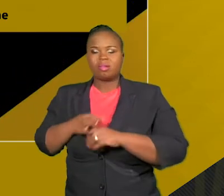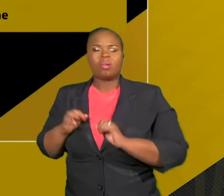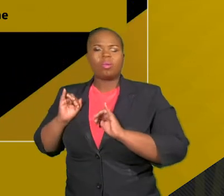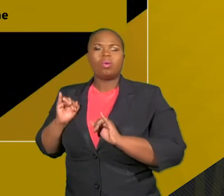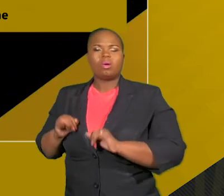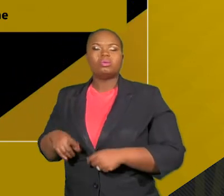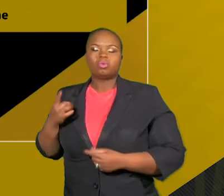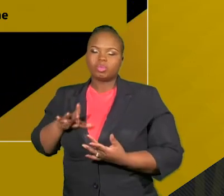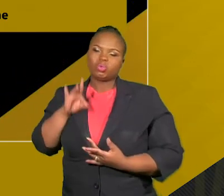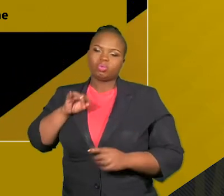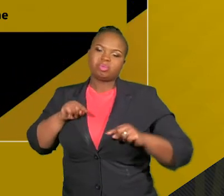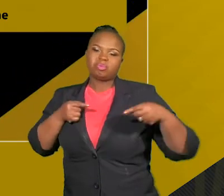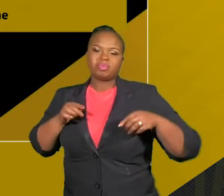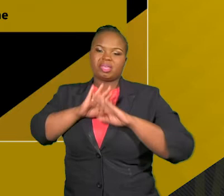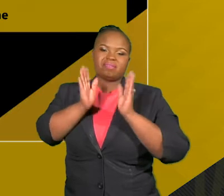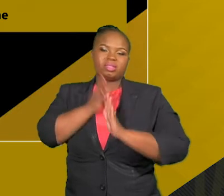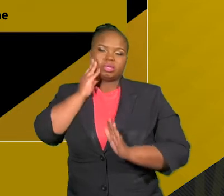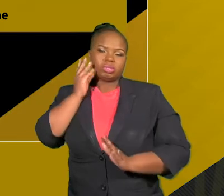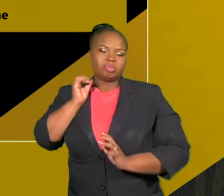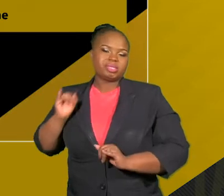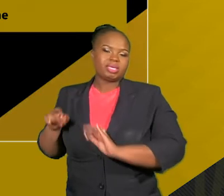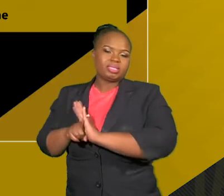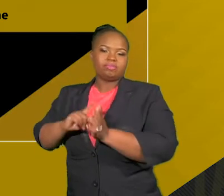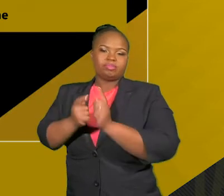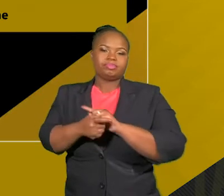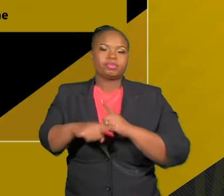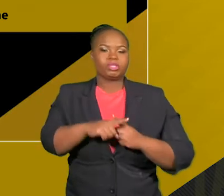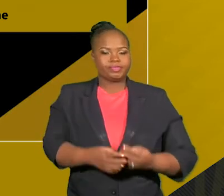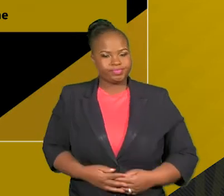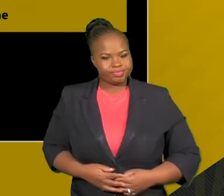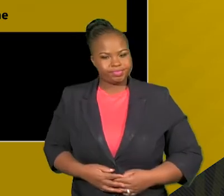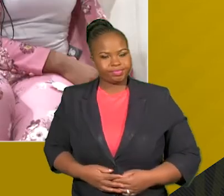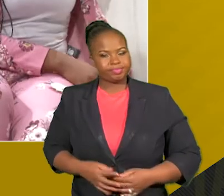handled. Choose to be the opposite of what you went through. Ntate Moloi.